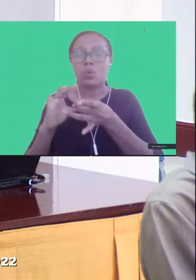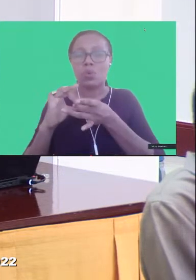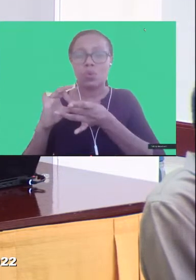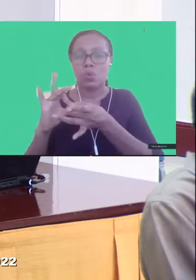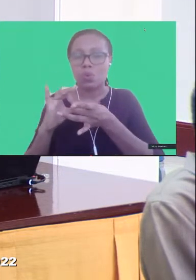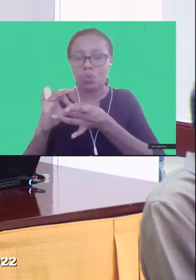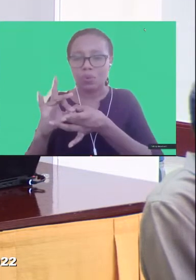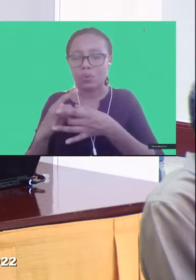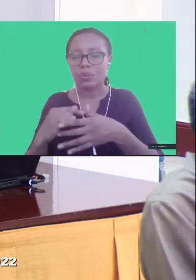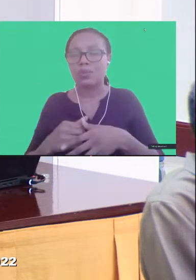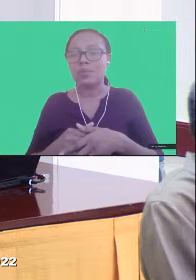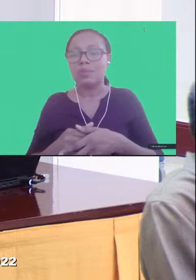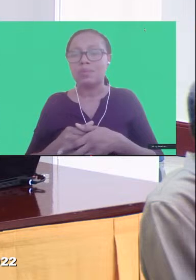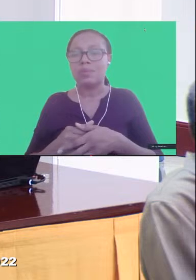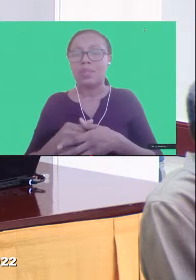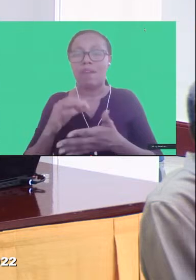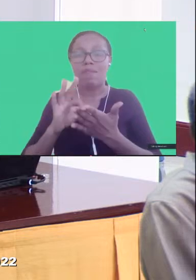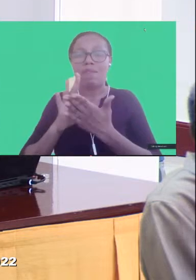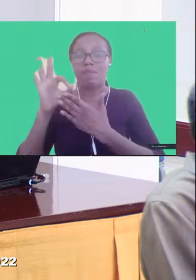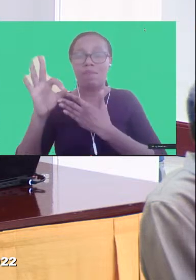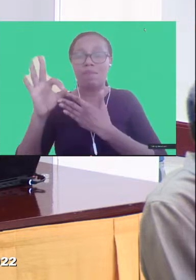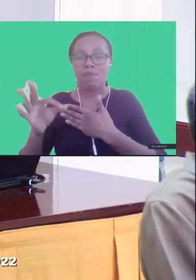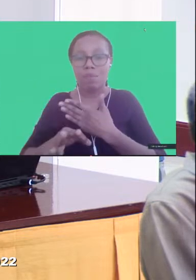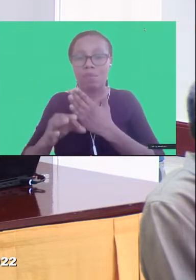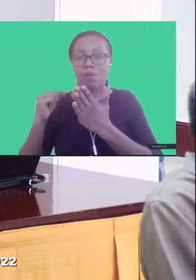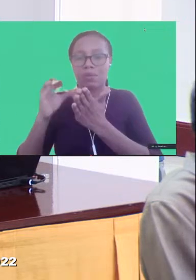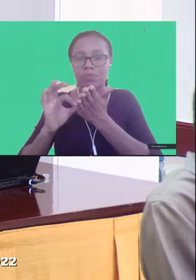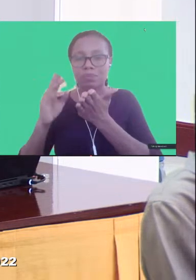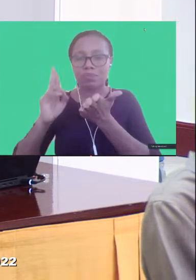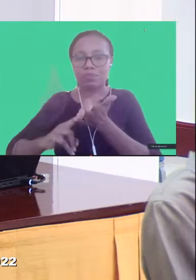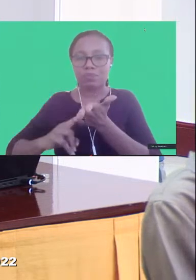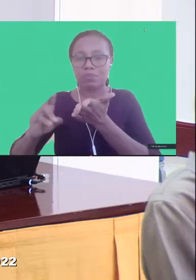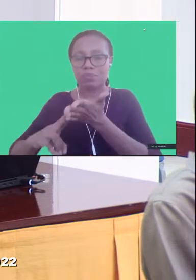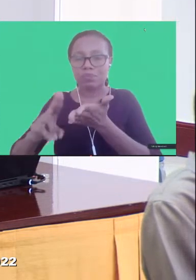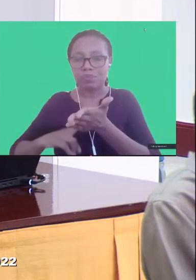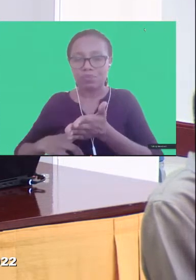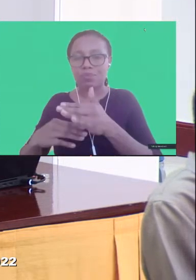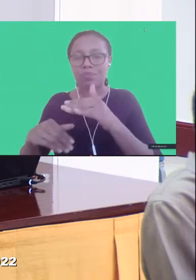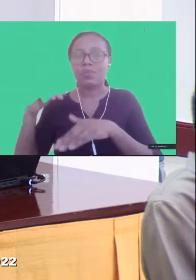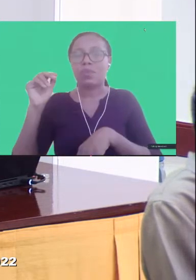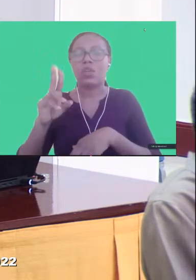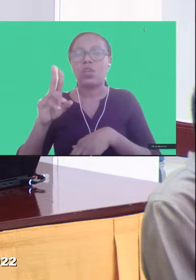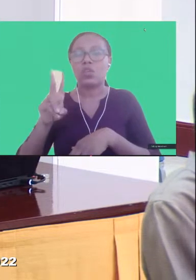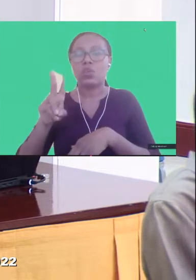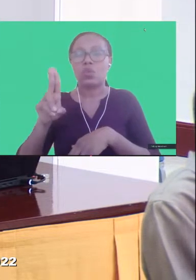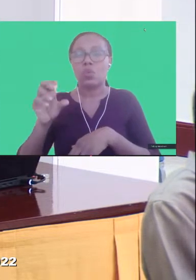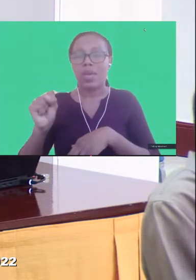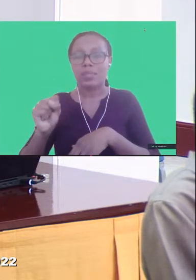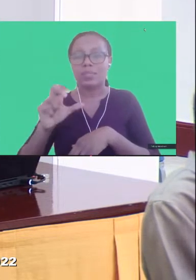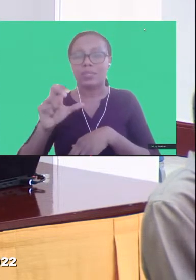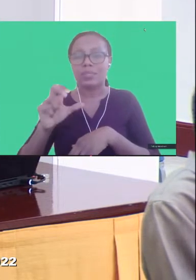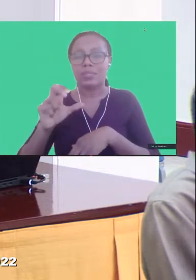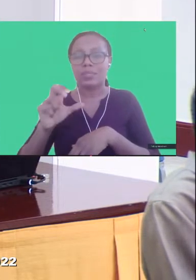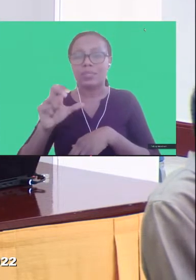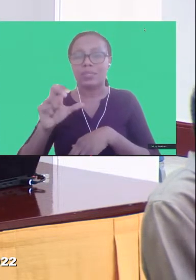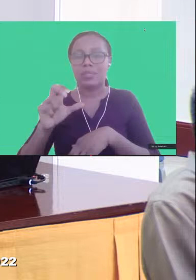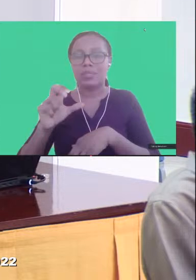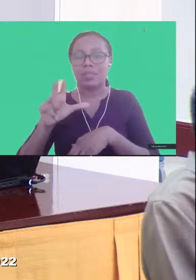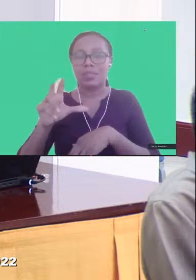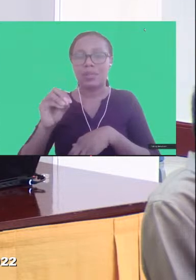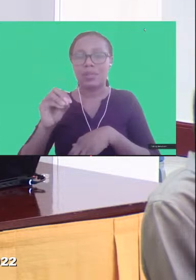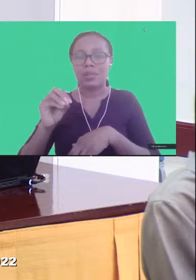$30 million, and we were able to successfully receive a grant from the European Union to the tune